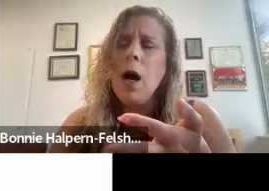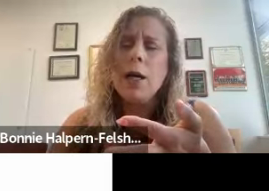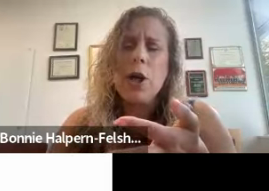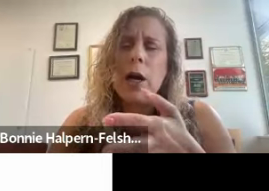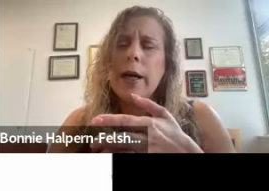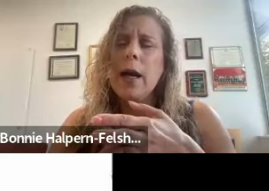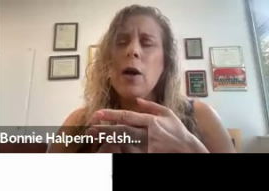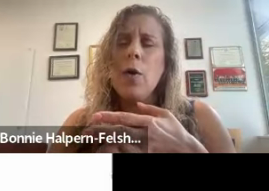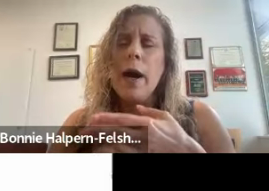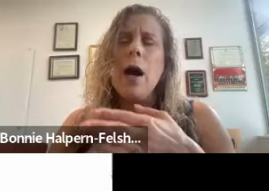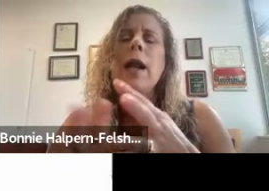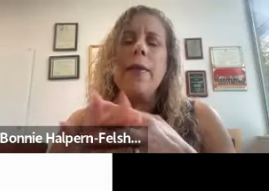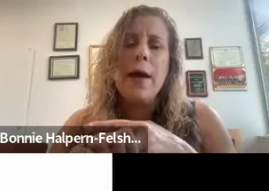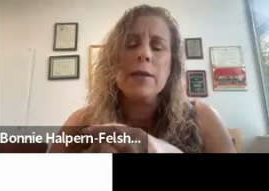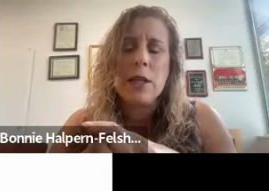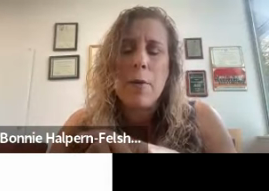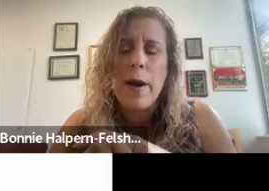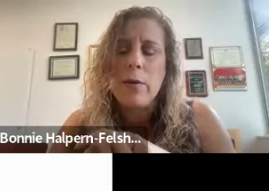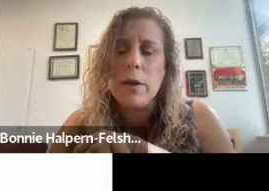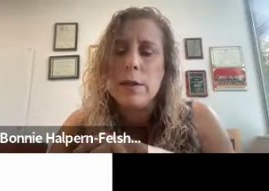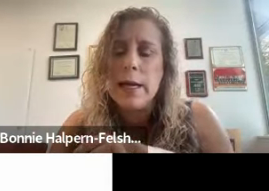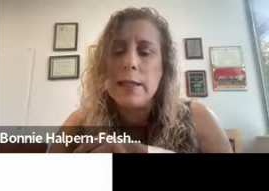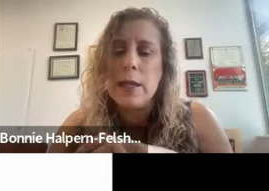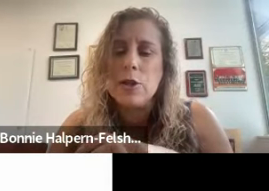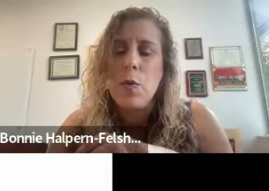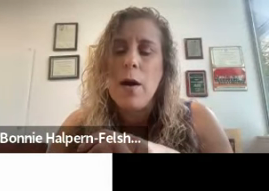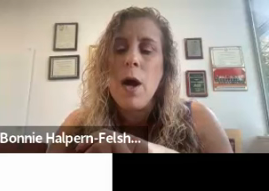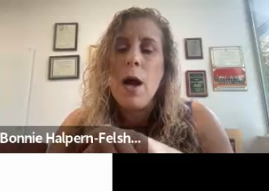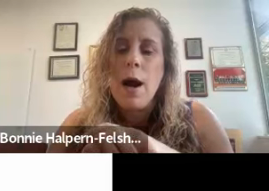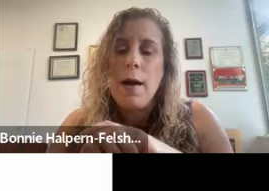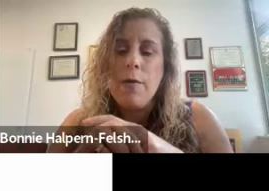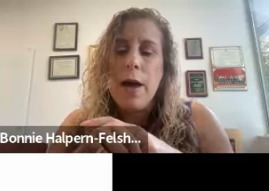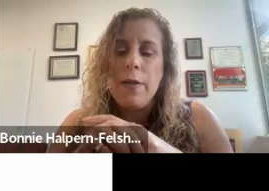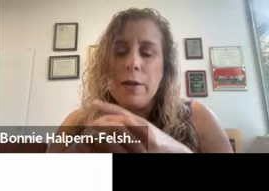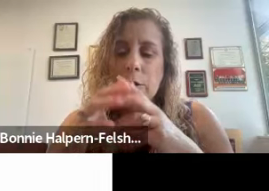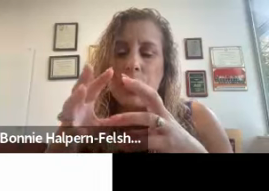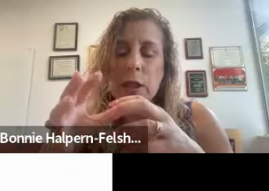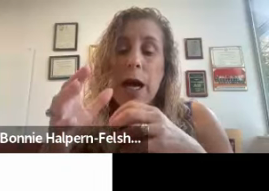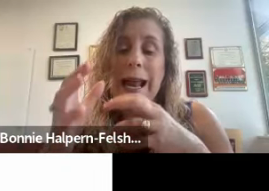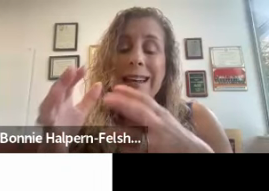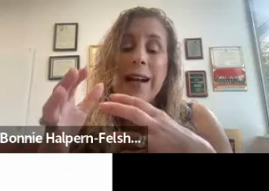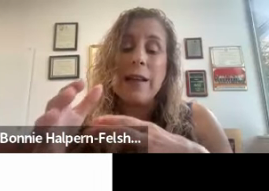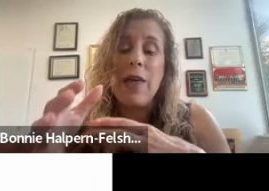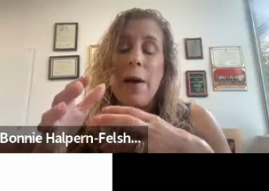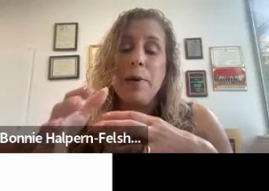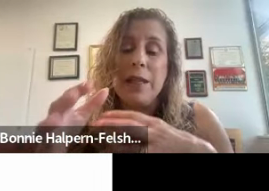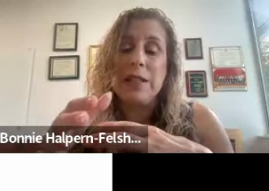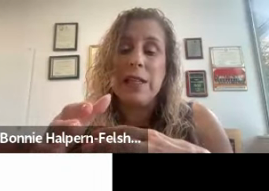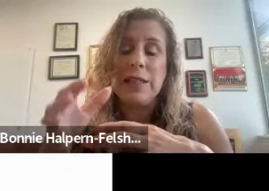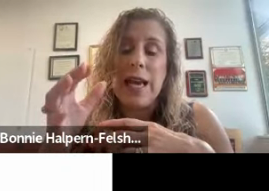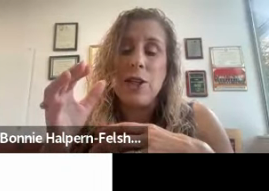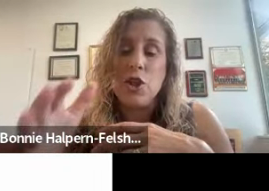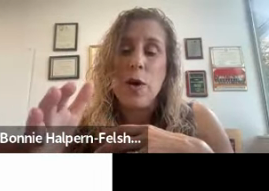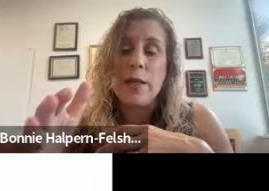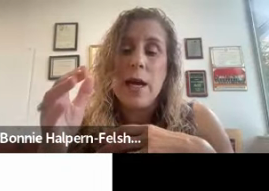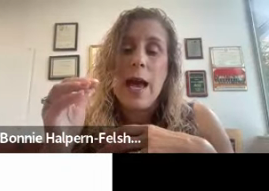alcohol targeting going on, and then some around nicotine as well, that there's just a lot. And not only that, but this